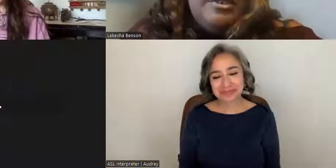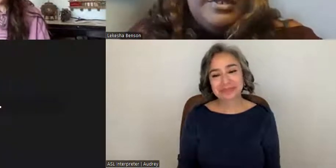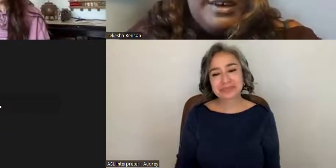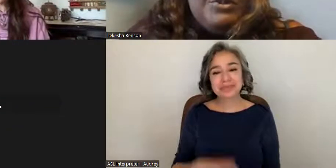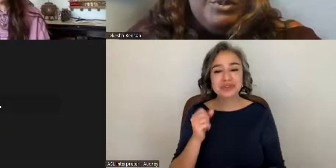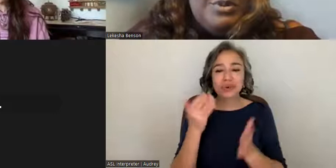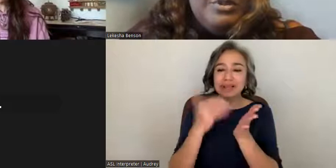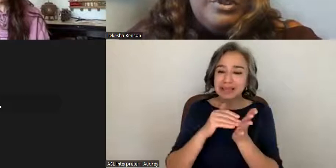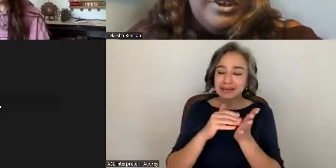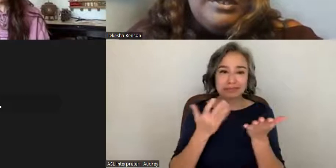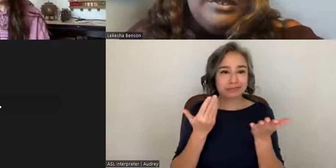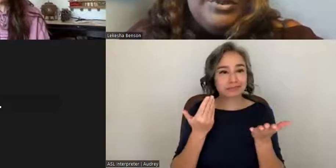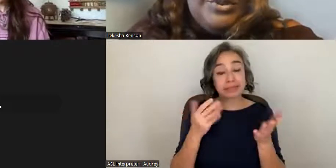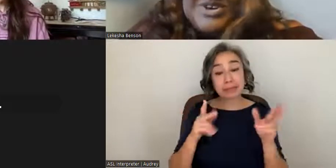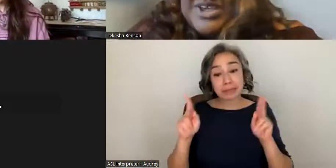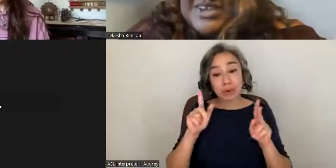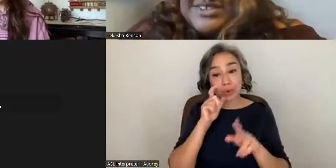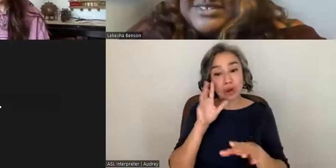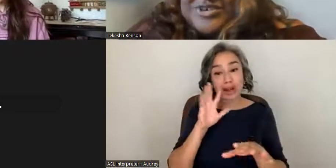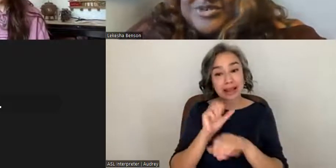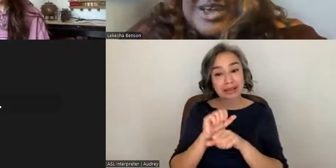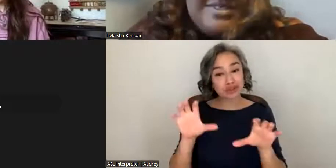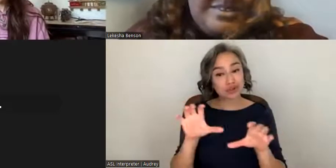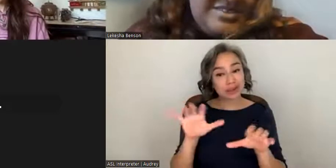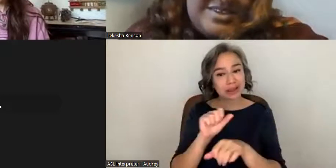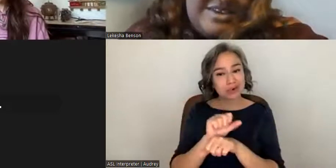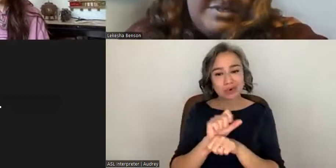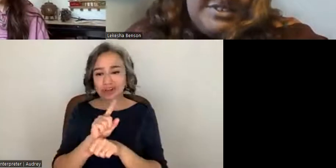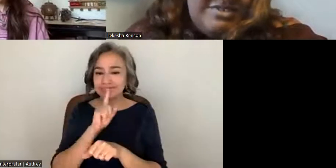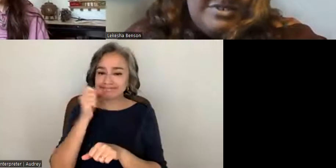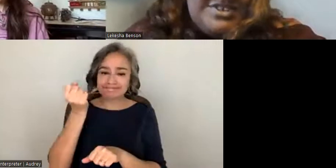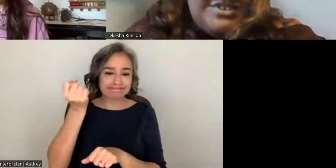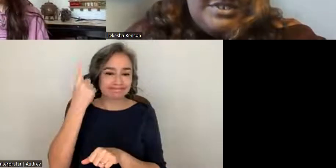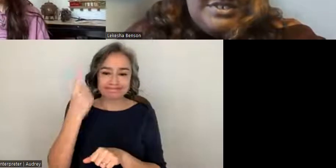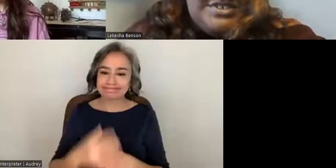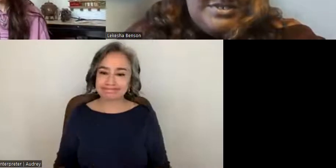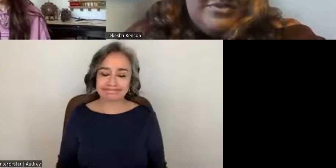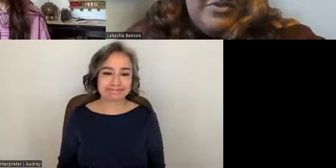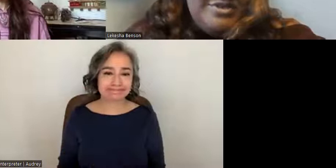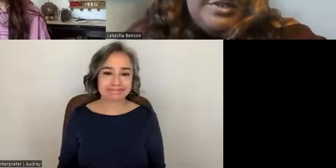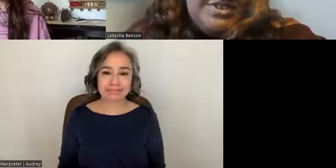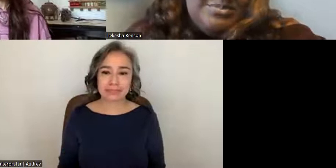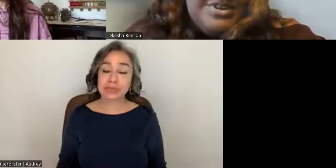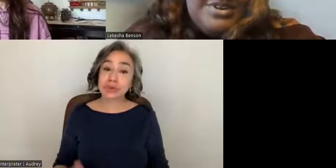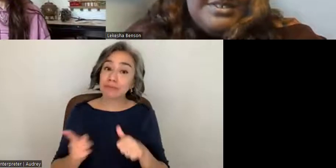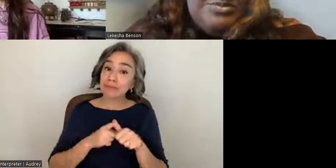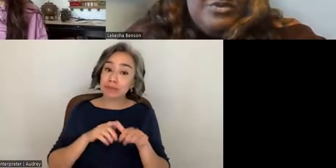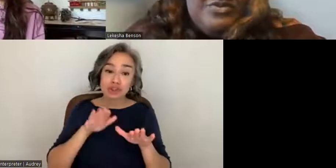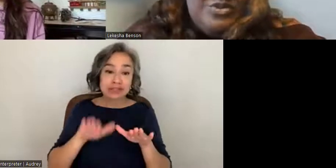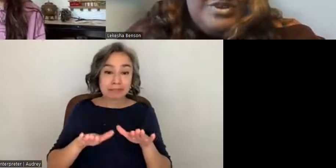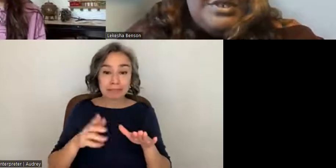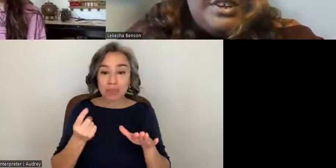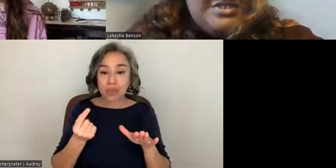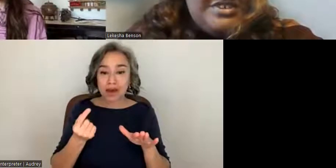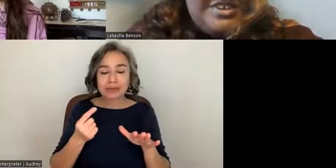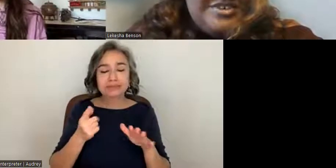understanding oftentimes from the people that are actually doing the work. So I think that having these conversations is the first step to moving